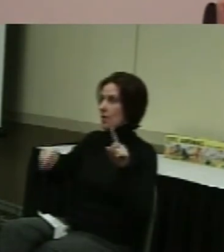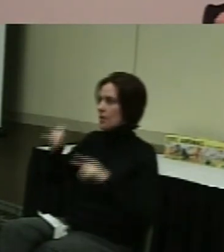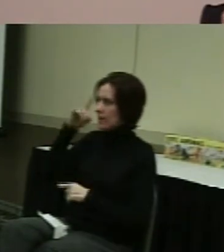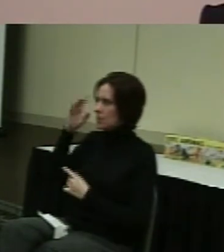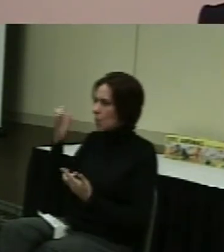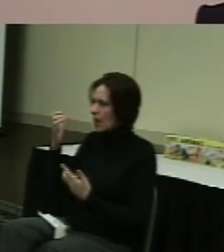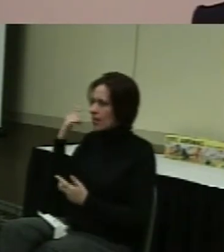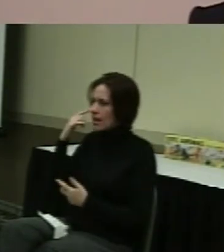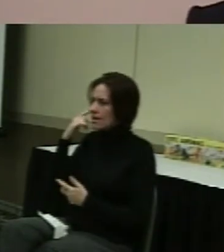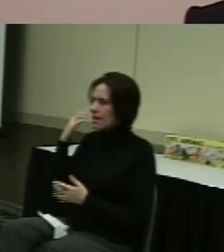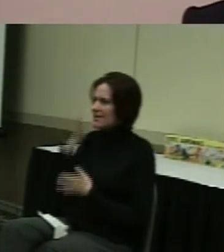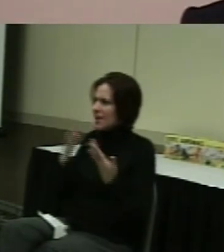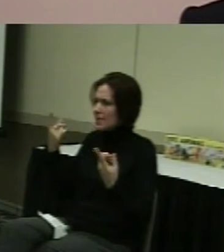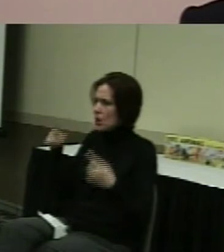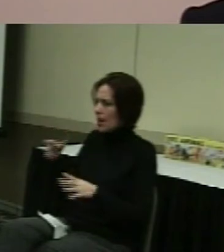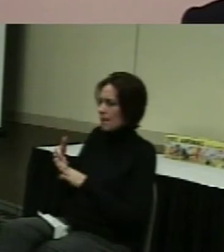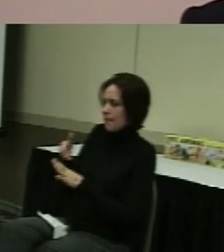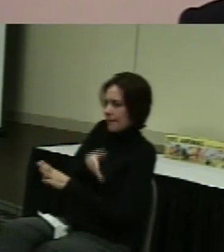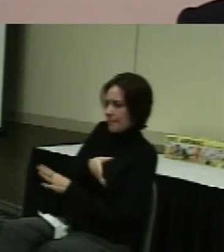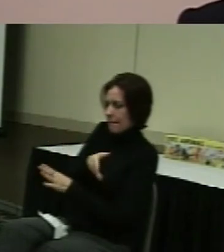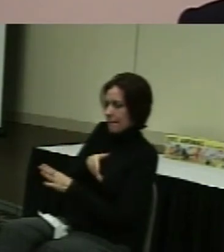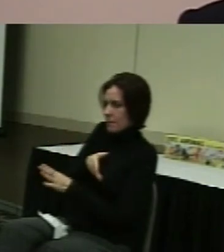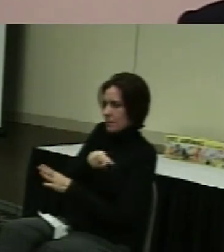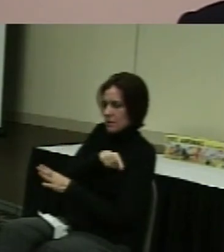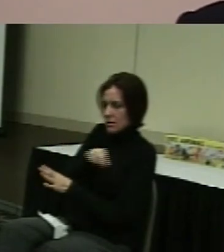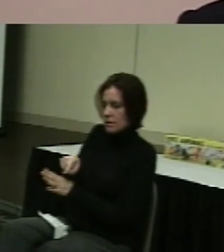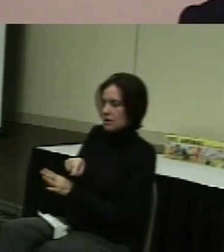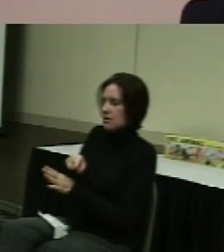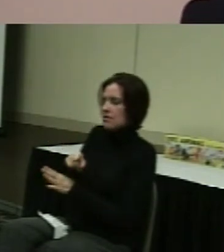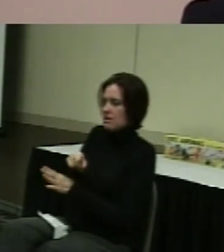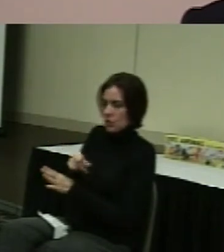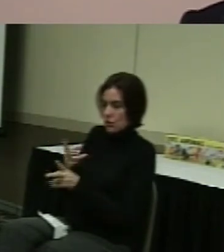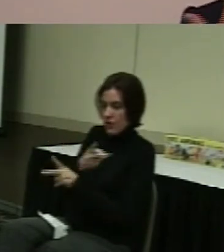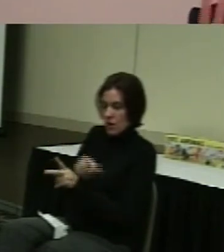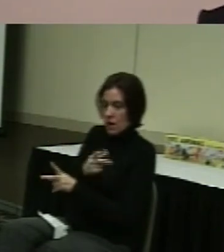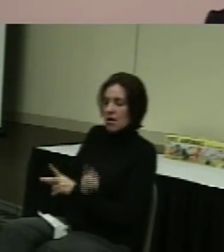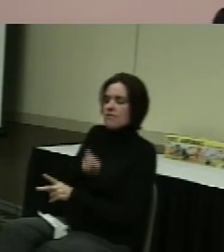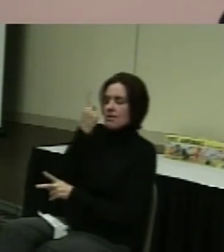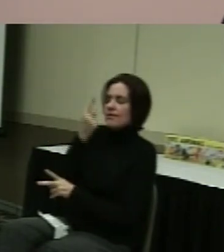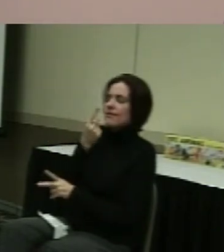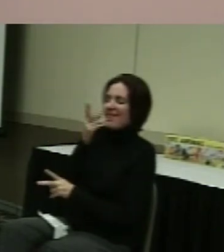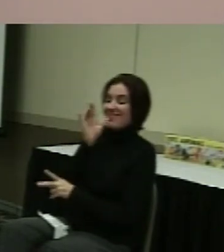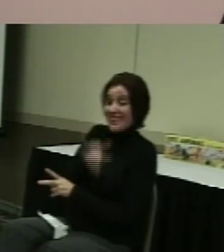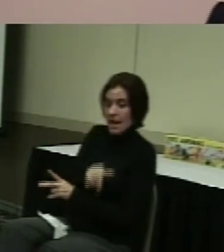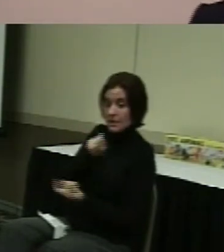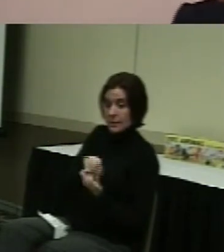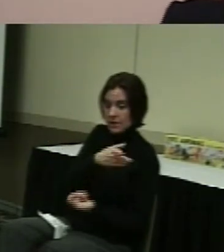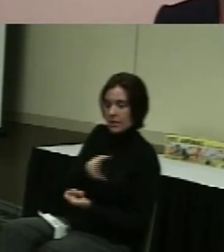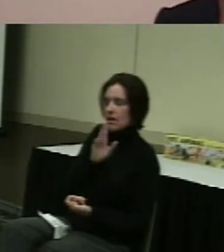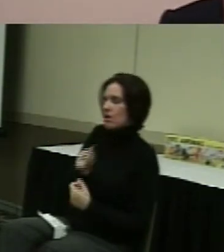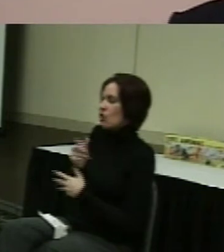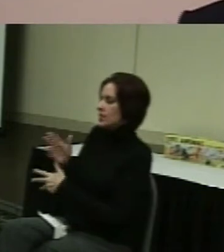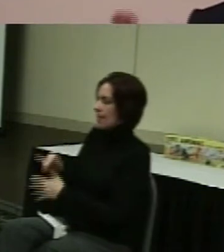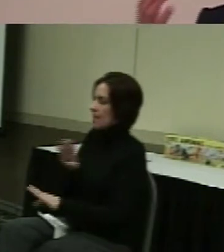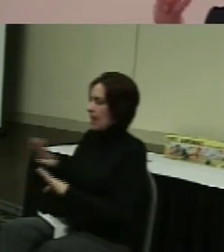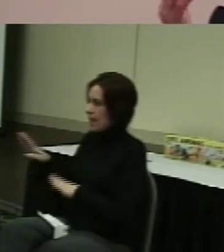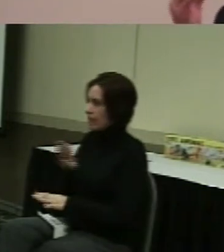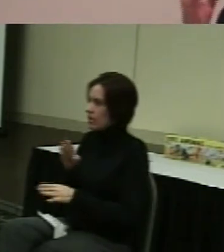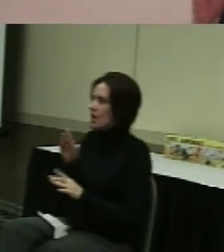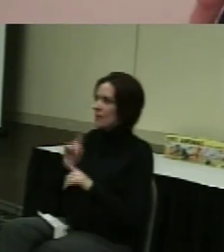there's something going on that makes a whole lot of sense. It's a matter of spending time so that we'll understand what it